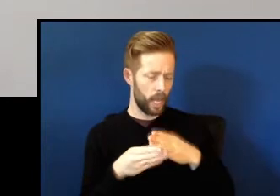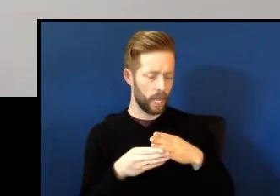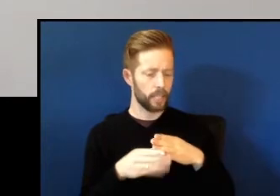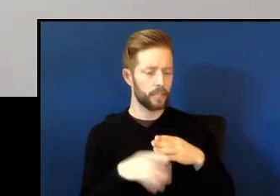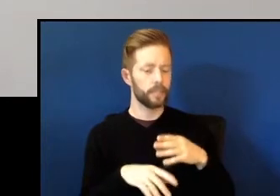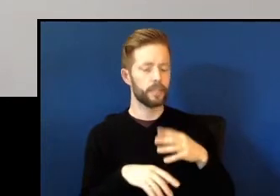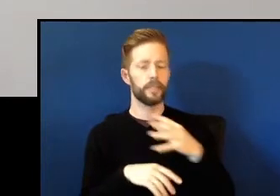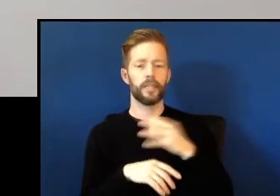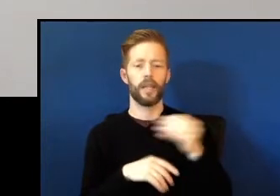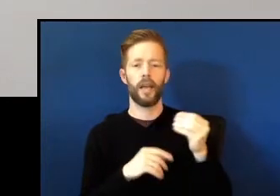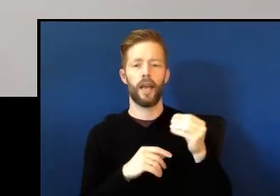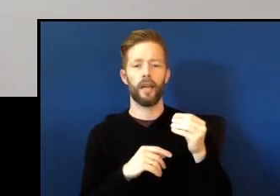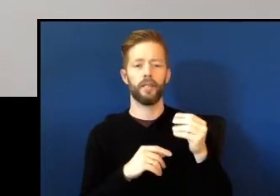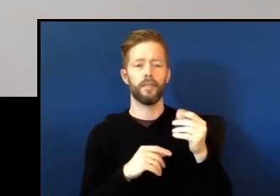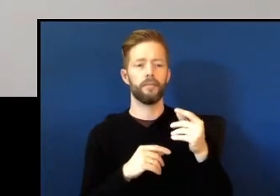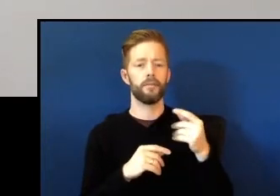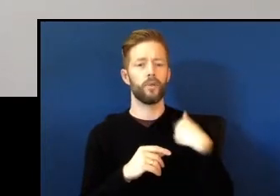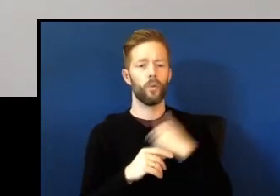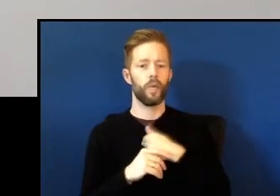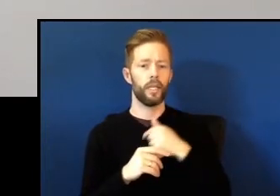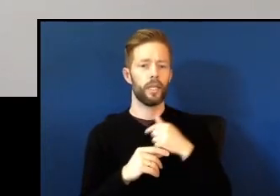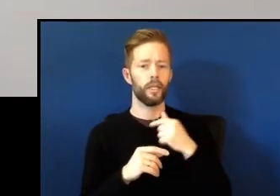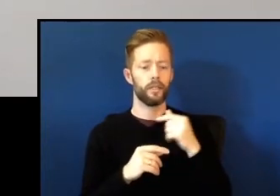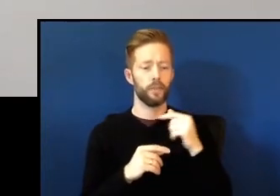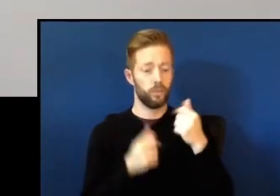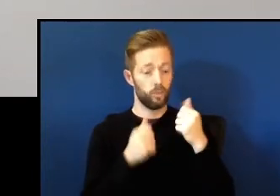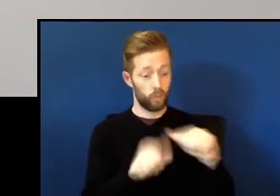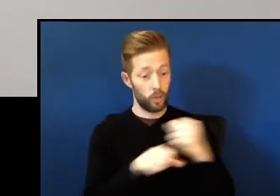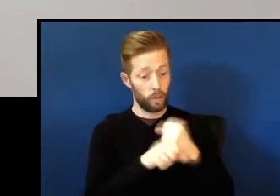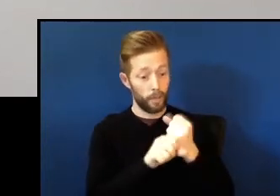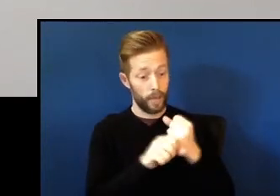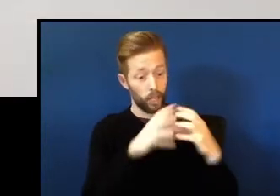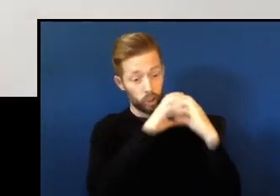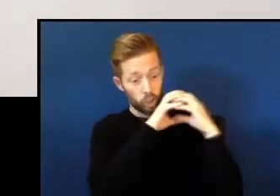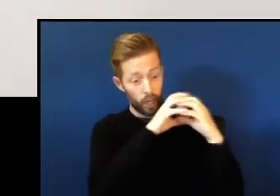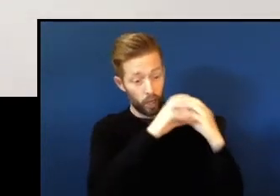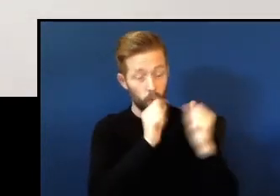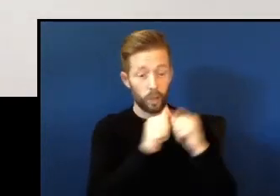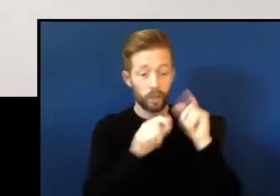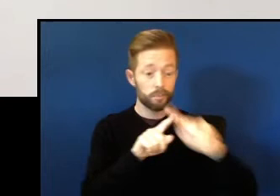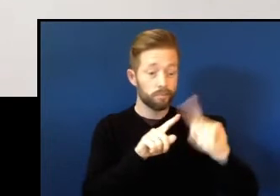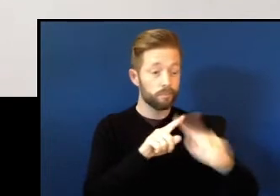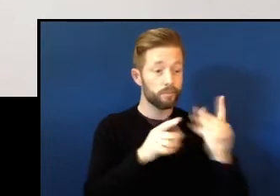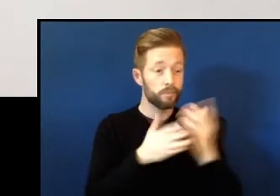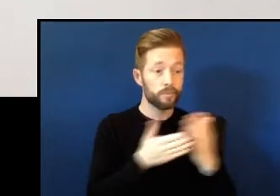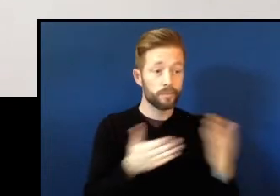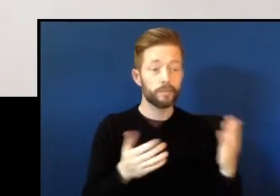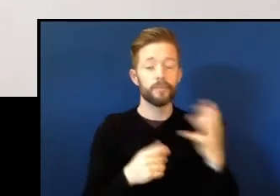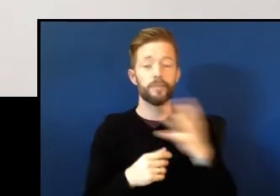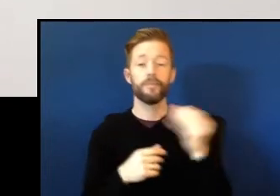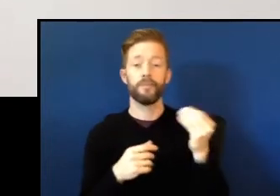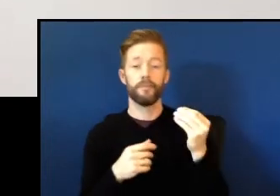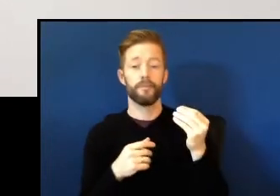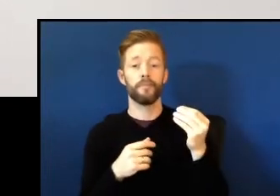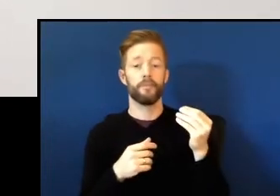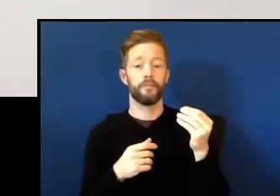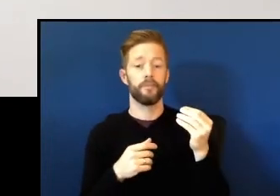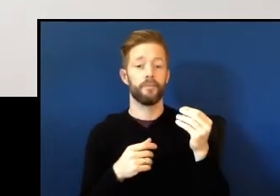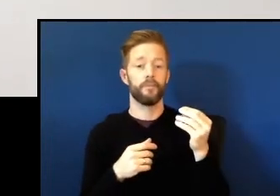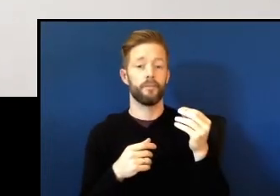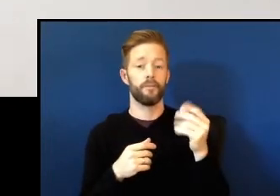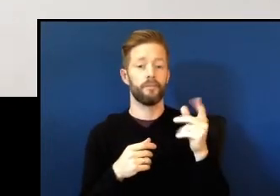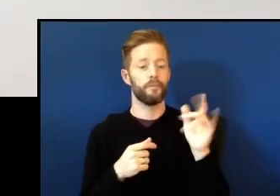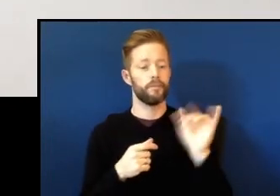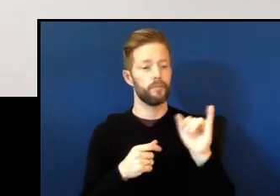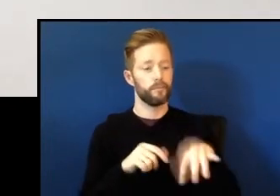son, and just exploring, like trying to make a shaker with different kinds of materials, and it's kind